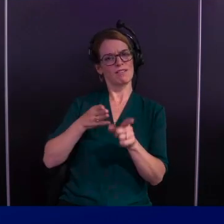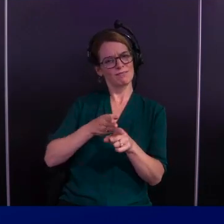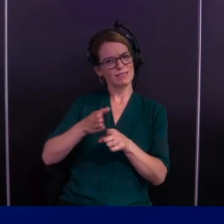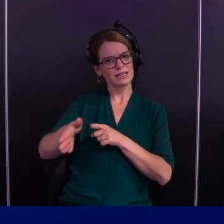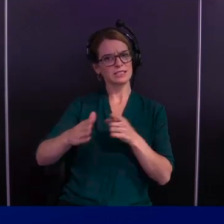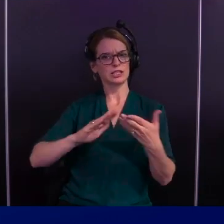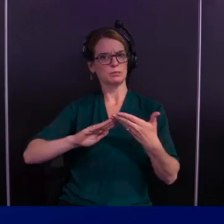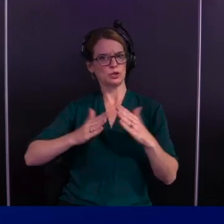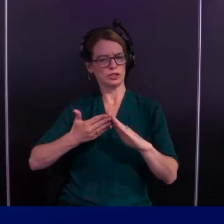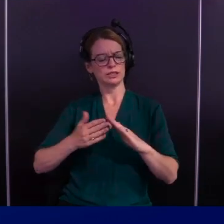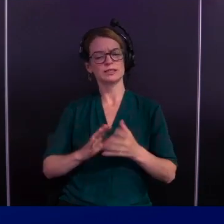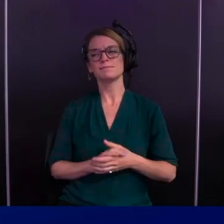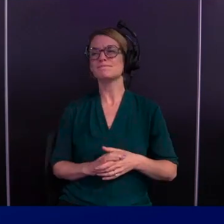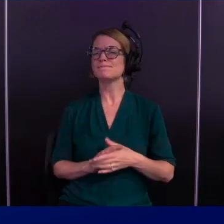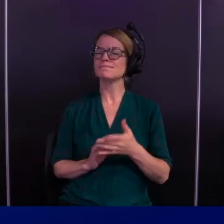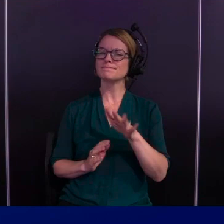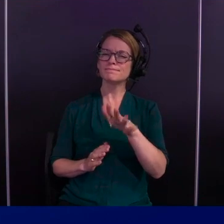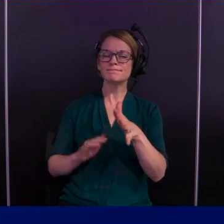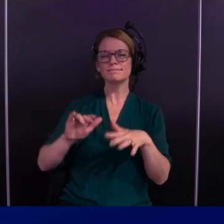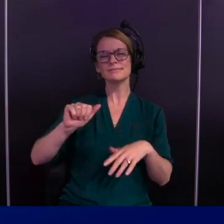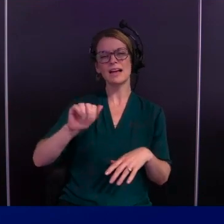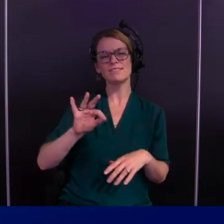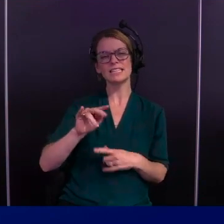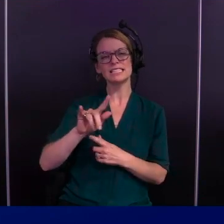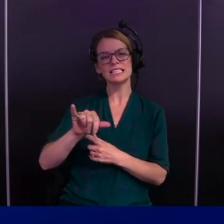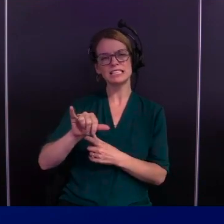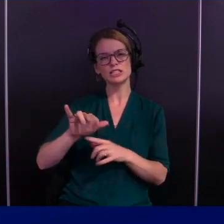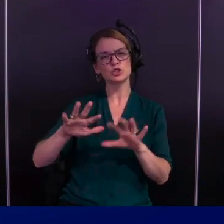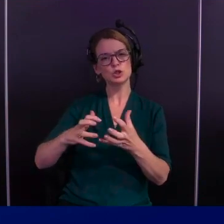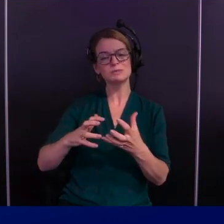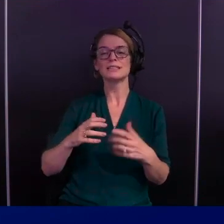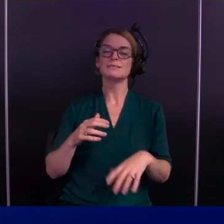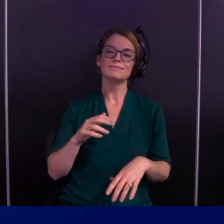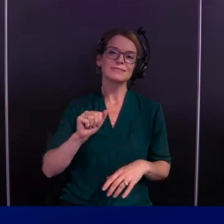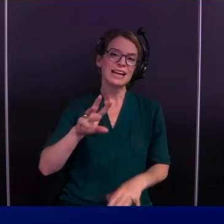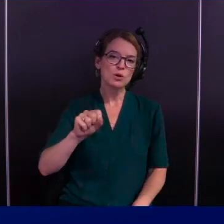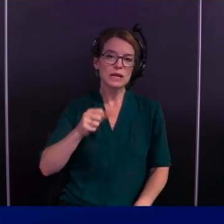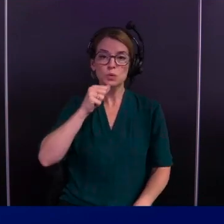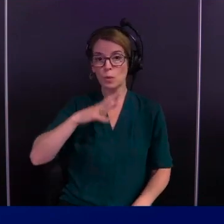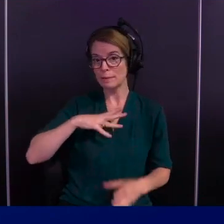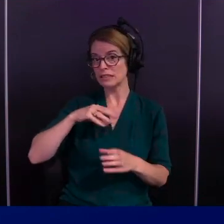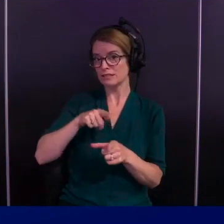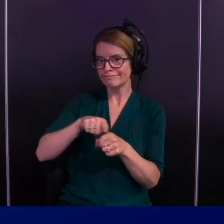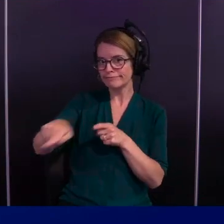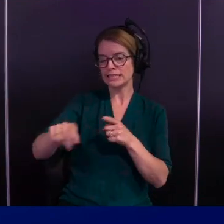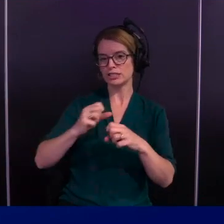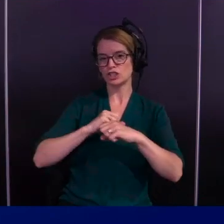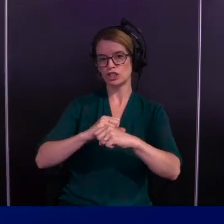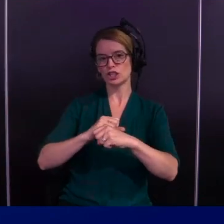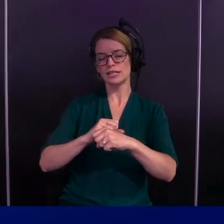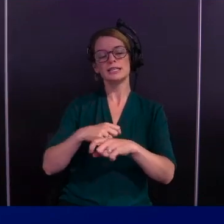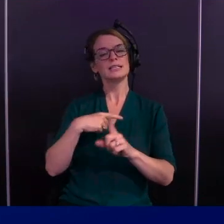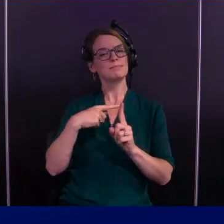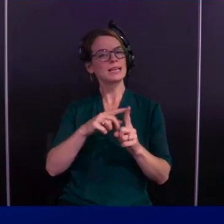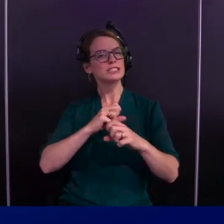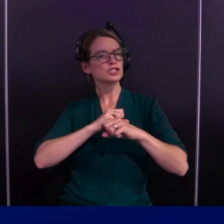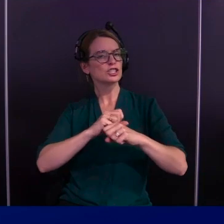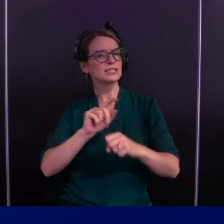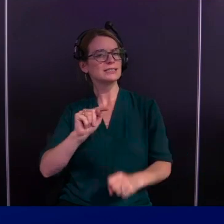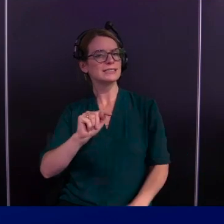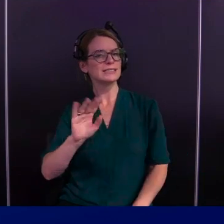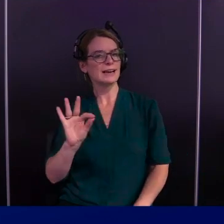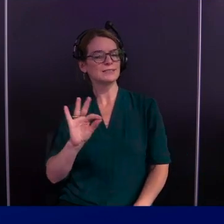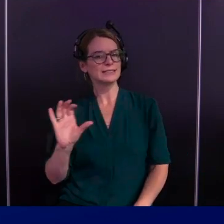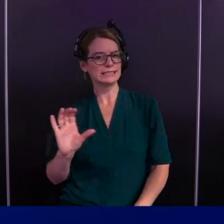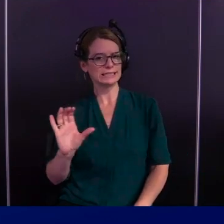So similar to Affinity Groups, so we have the AWS Women in Security, but we also have the Security TFC, and that's a place that